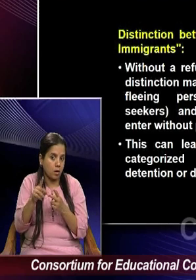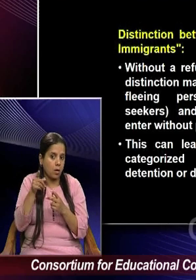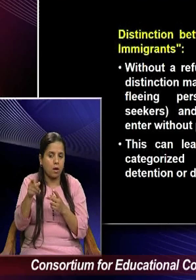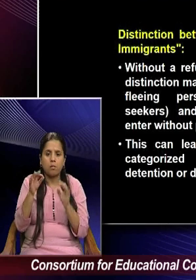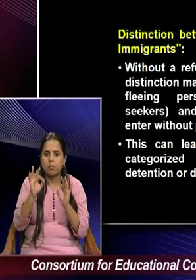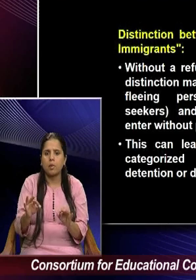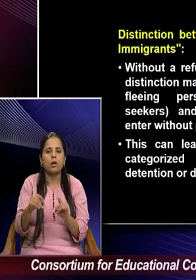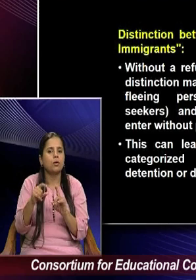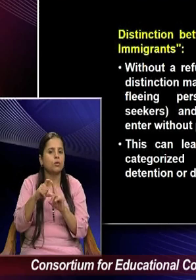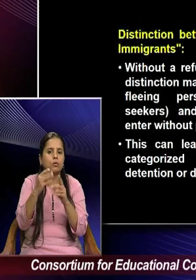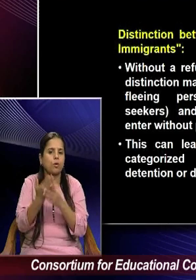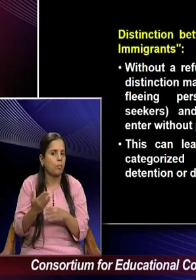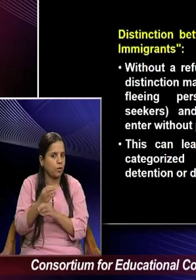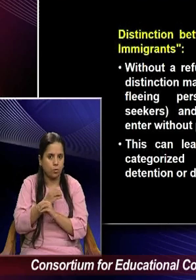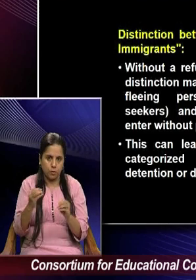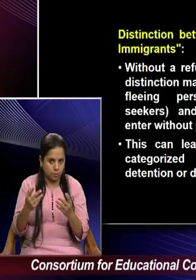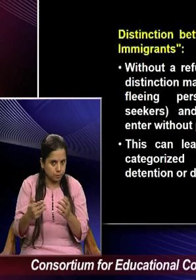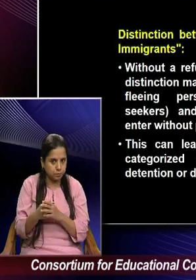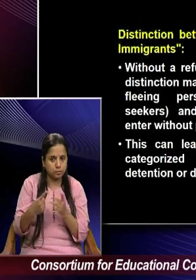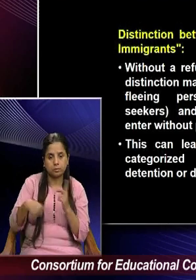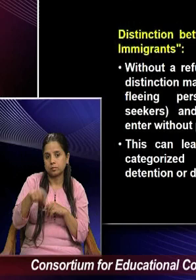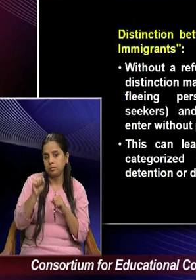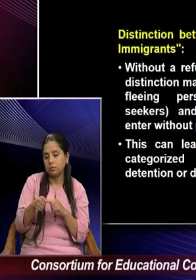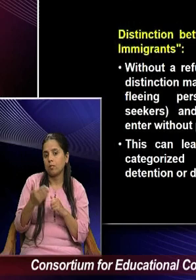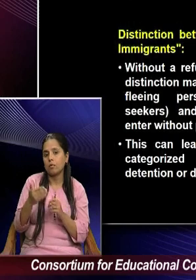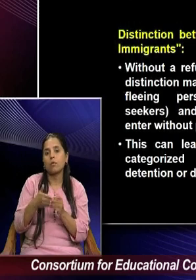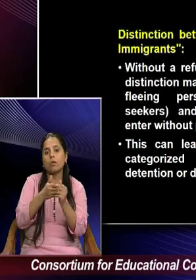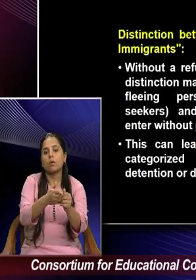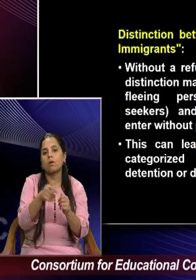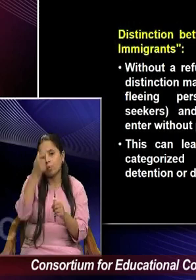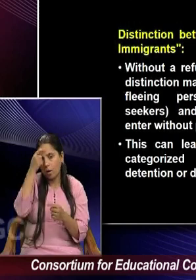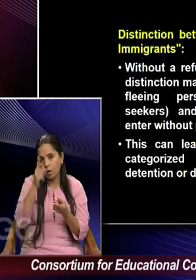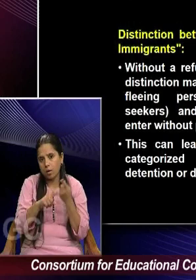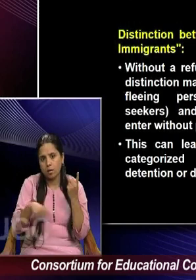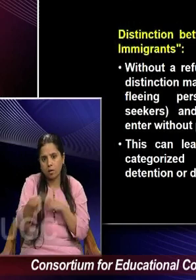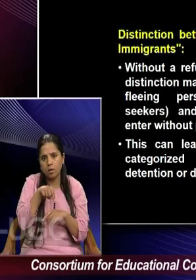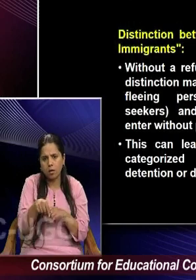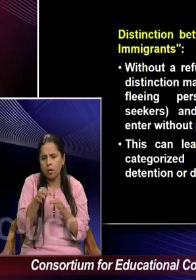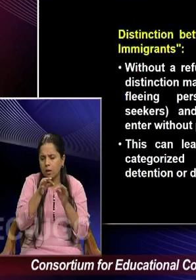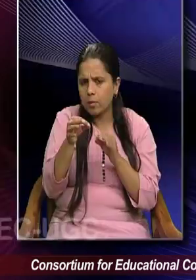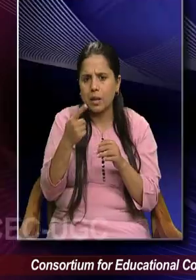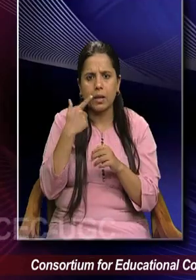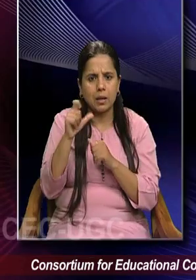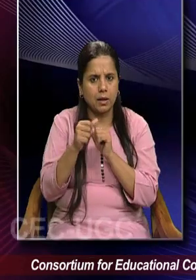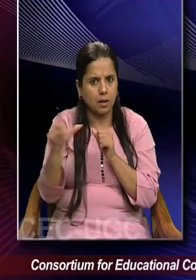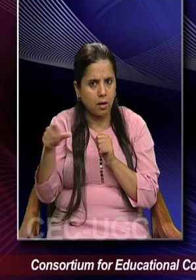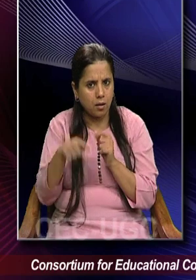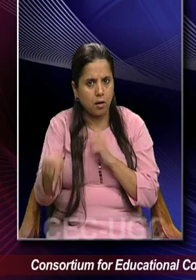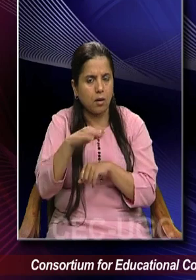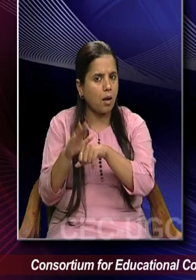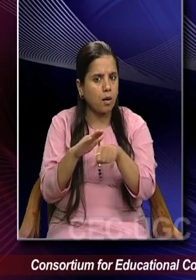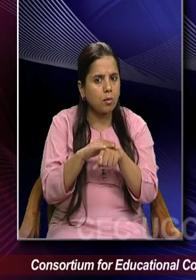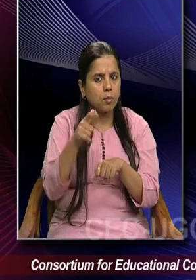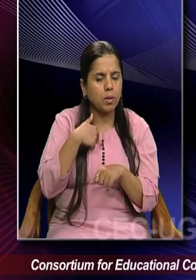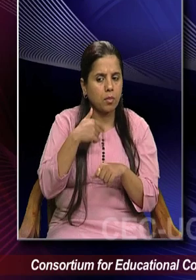proper documentation. This can lead to vulnerable being categorized as illegal and facing